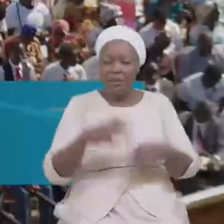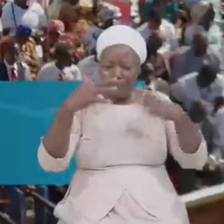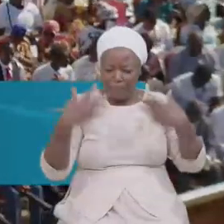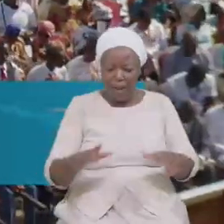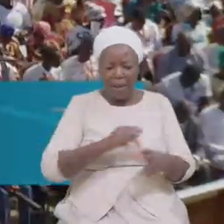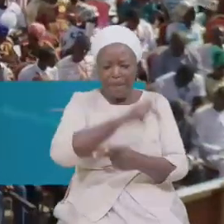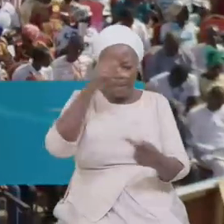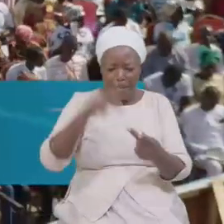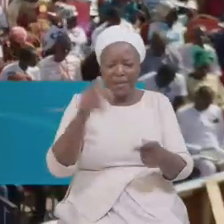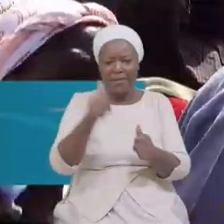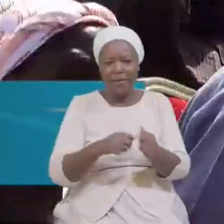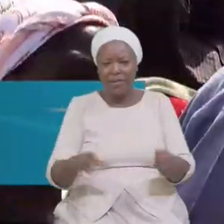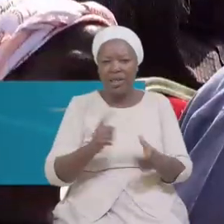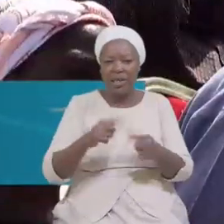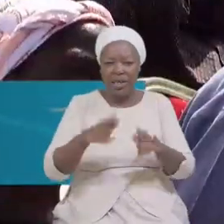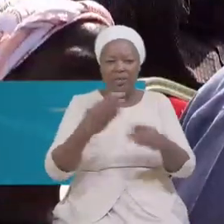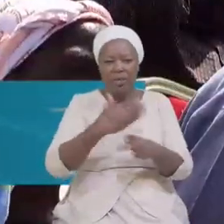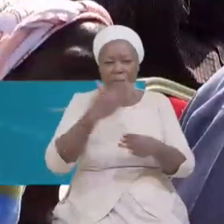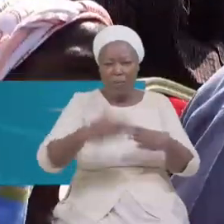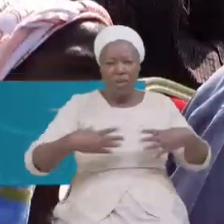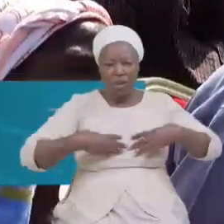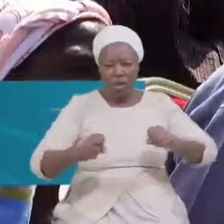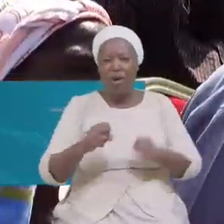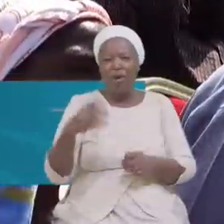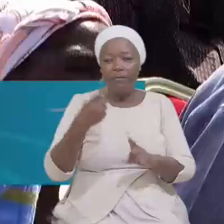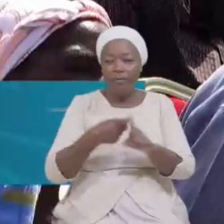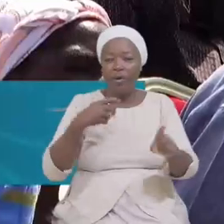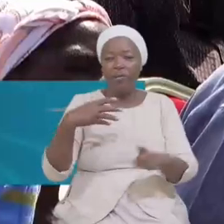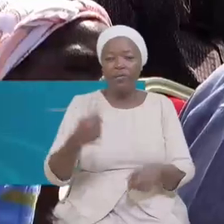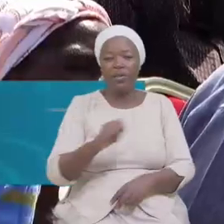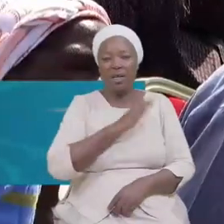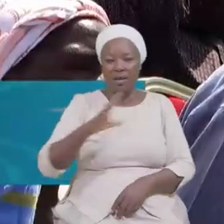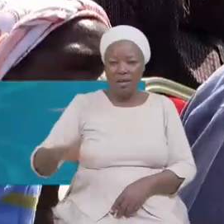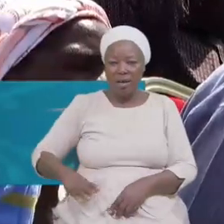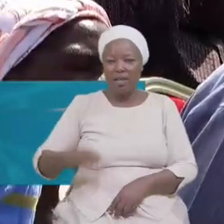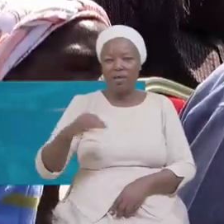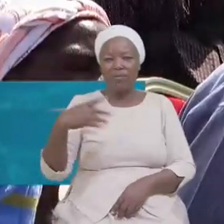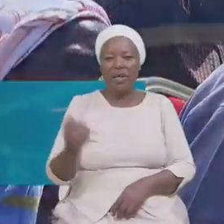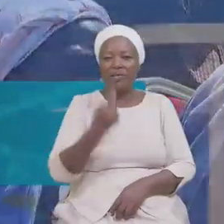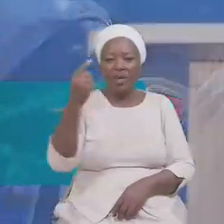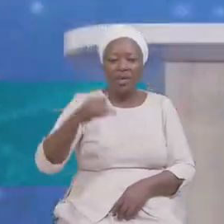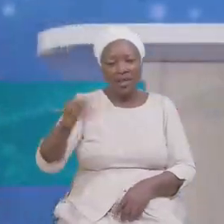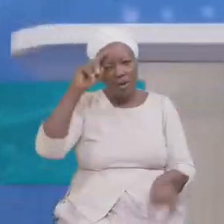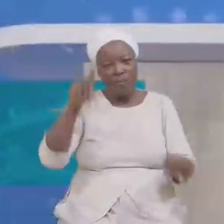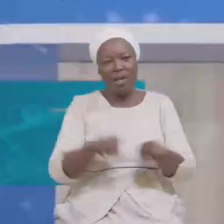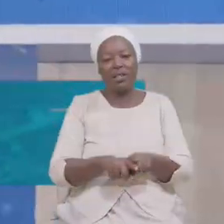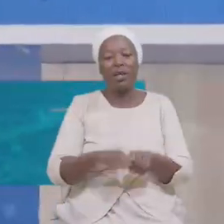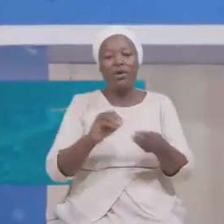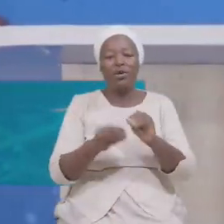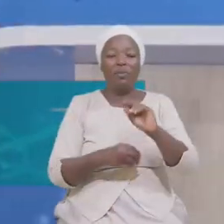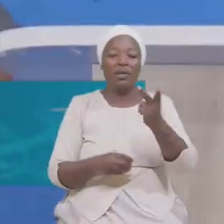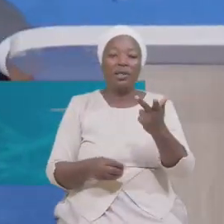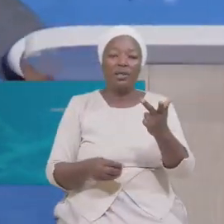a complete cure from the Christ of the everlasting covenant. Number three is